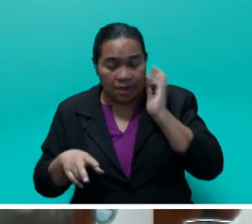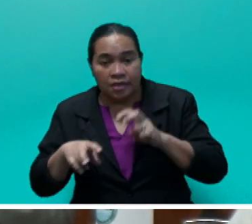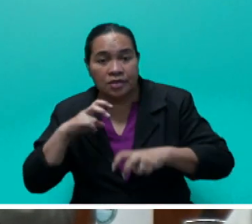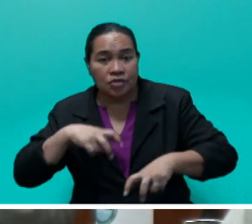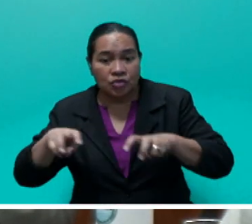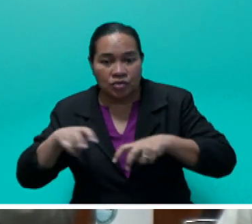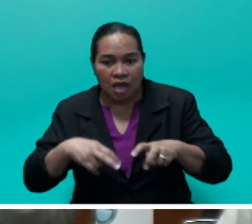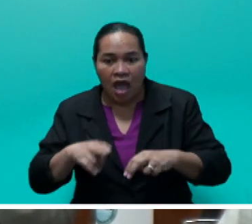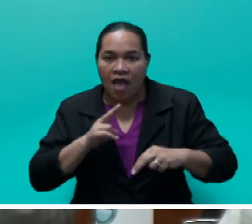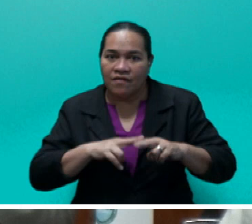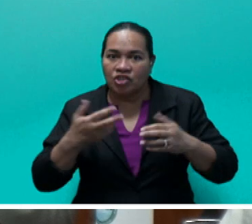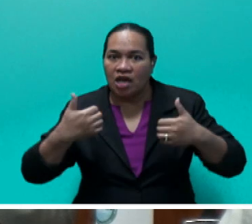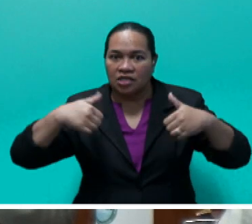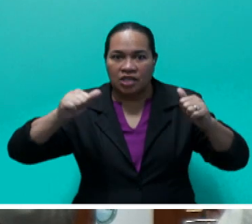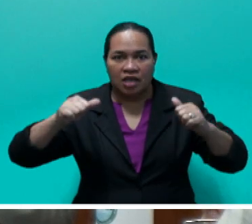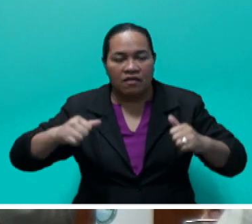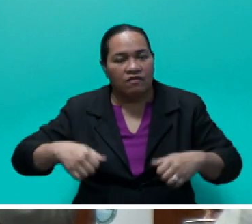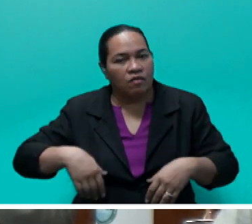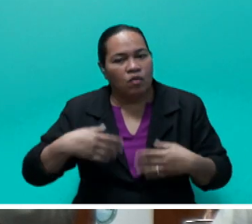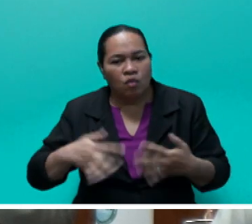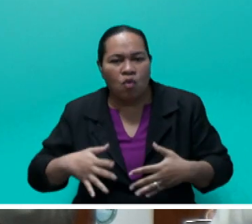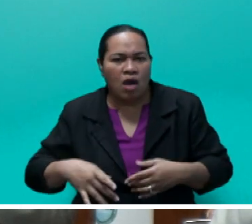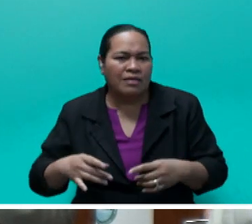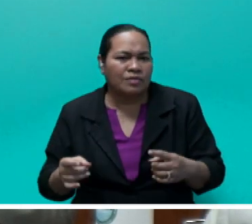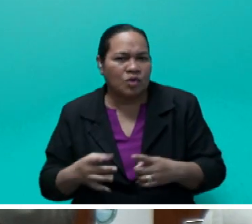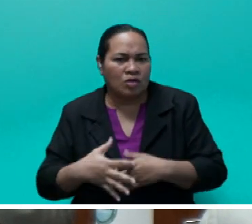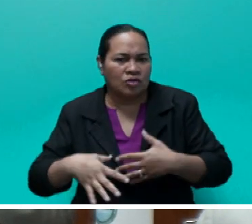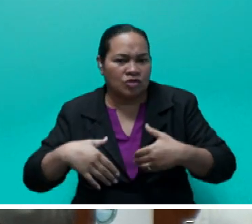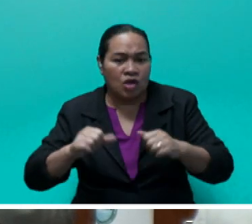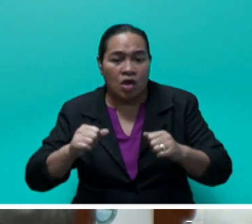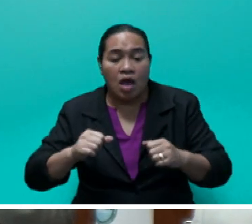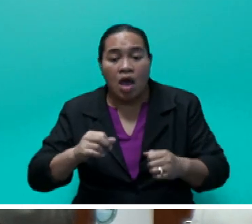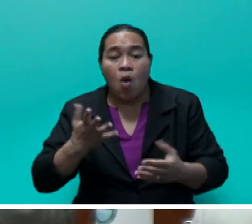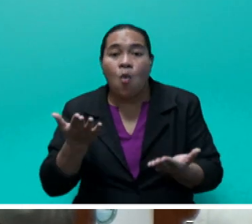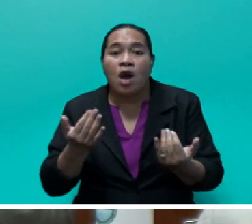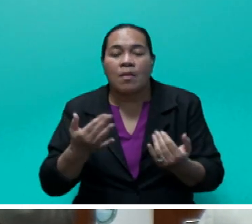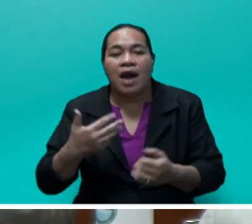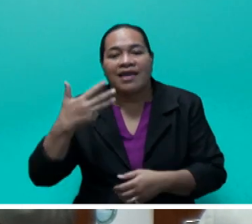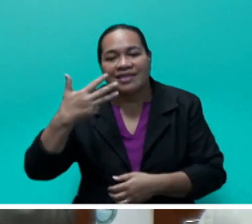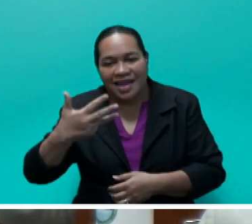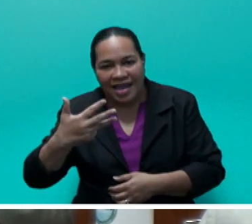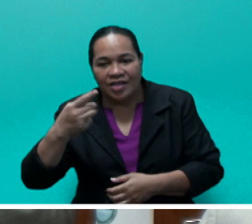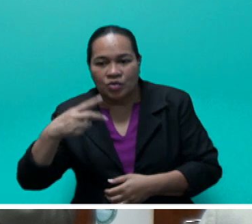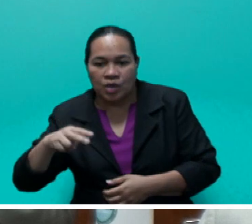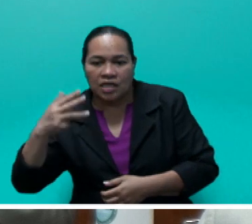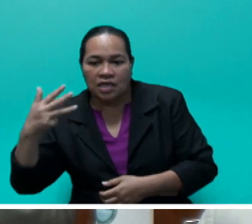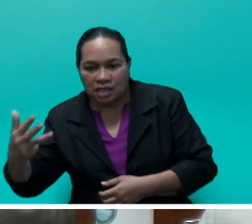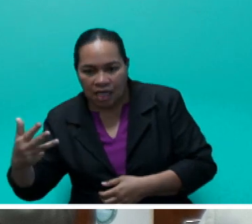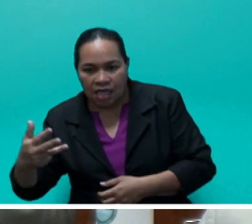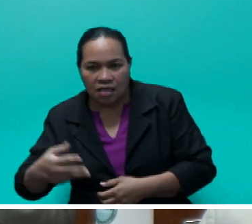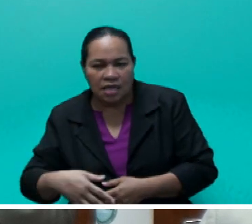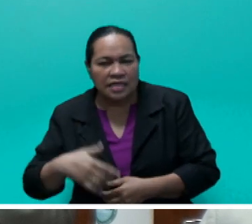Fiji achieved a significant milestone by welcoming a record 929,740,000 visitors in